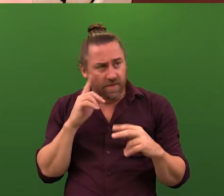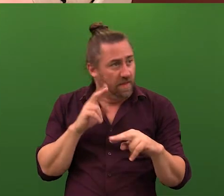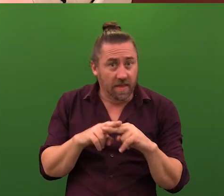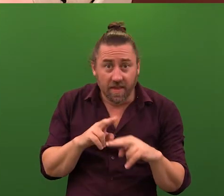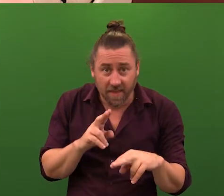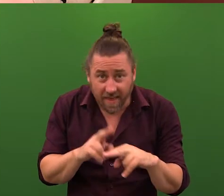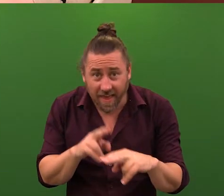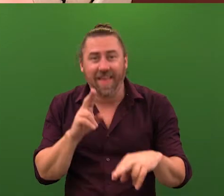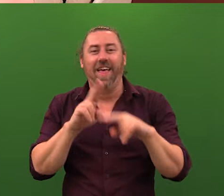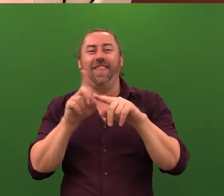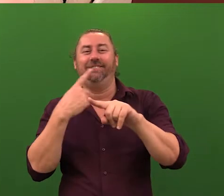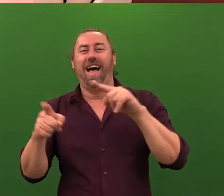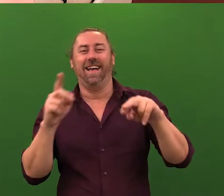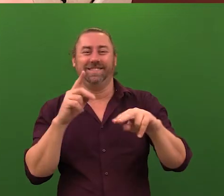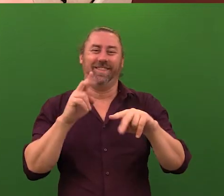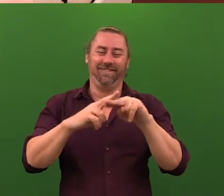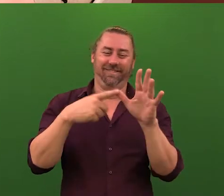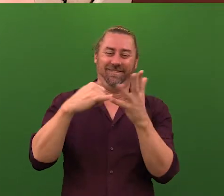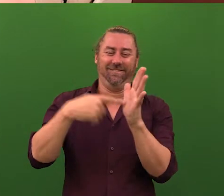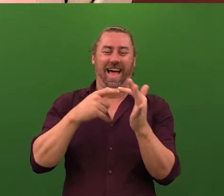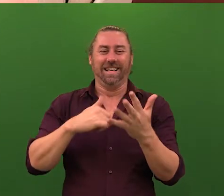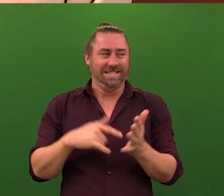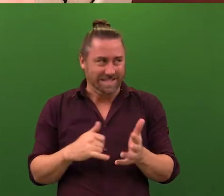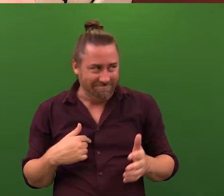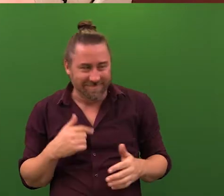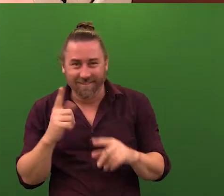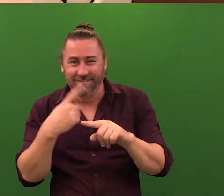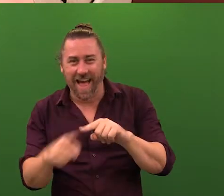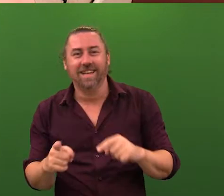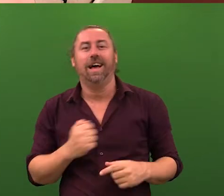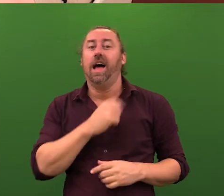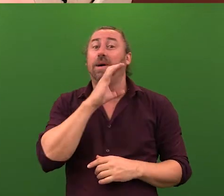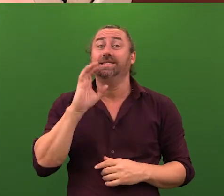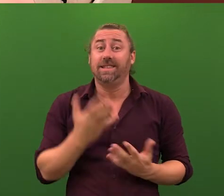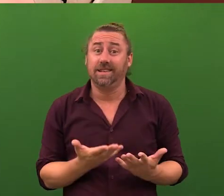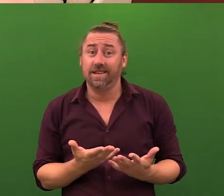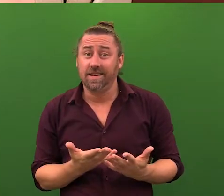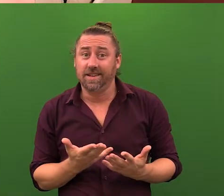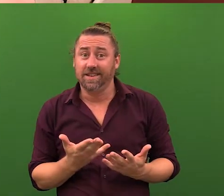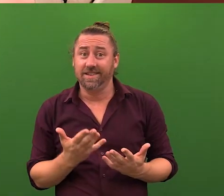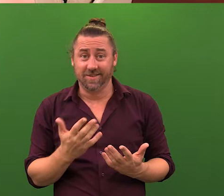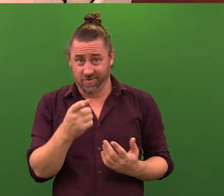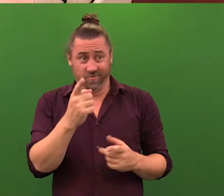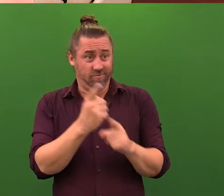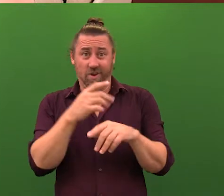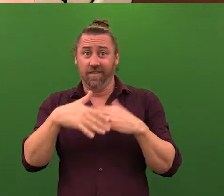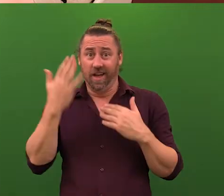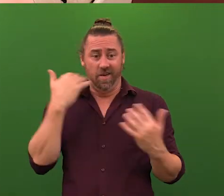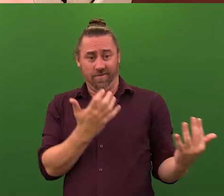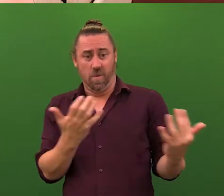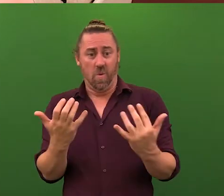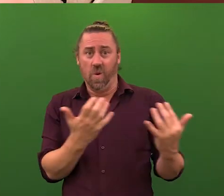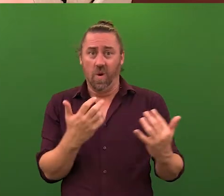is it the fast? The fastest? Yeah, the fastest. Yeah. So that relates to, my cousin speaking about,